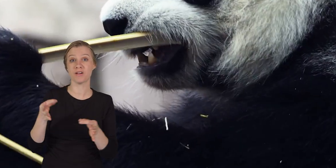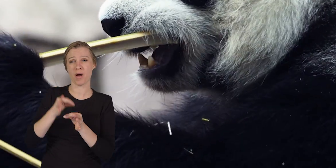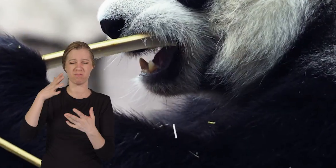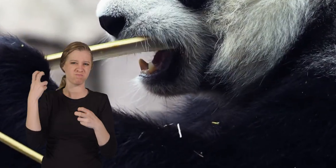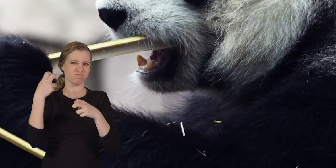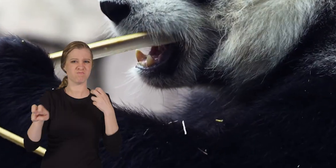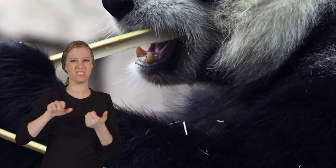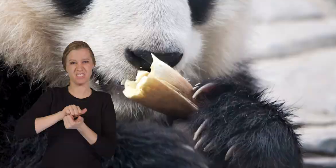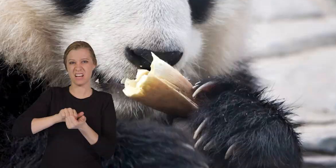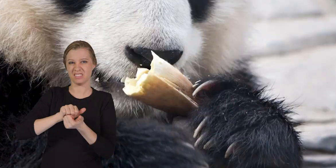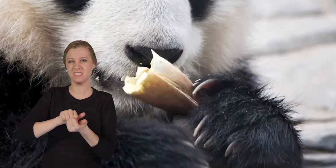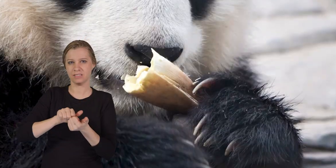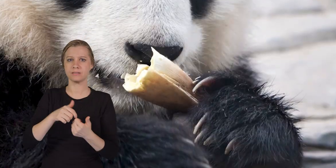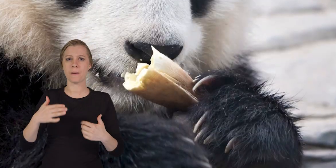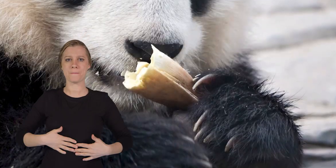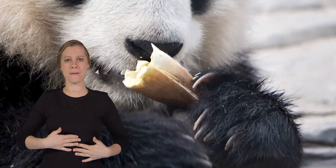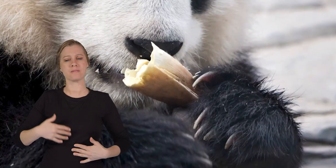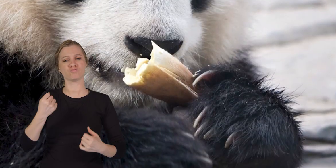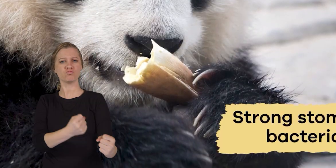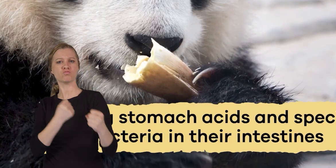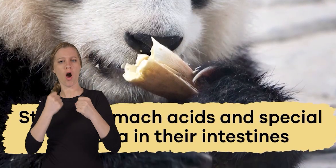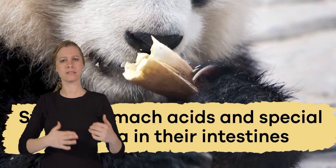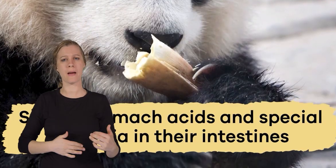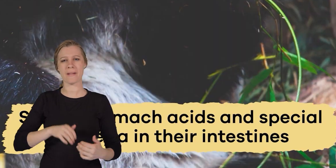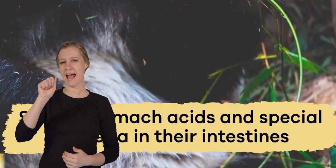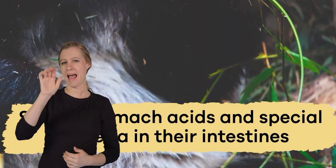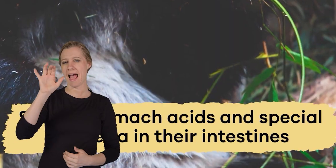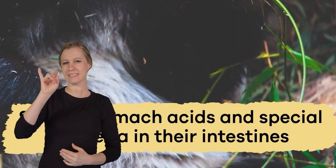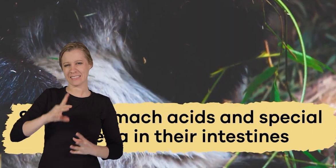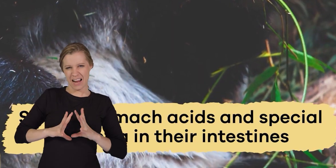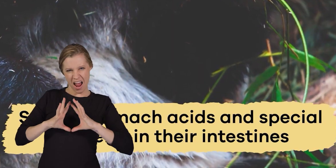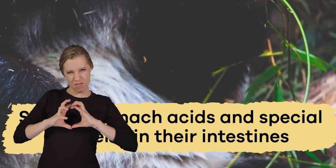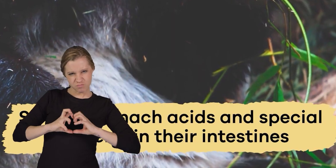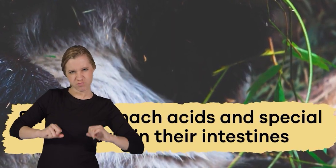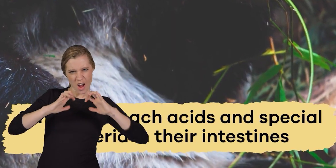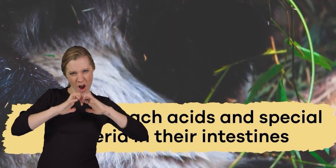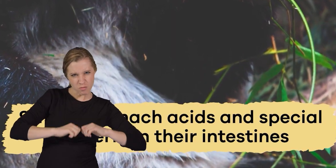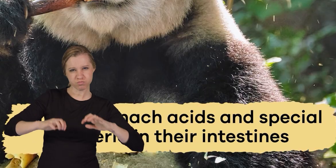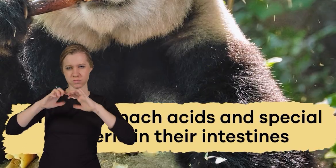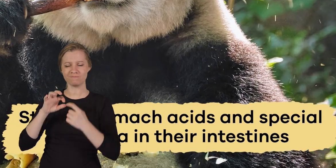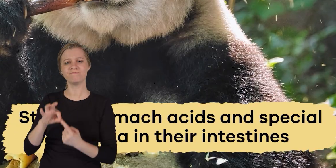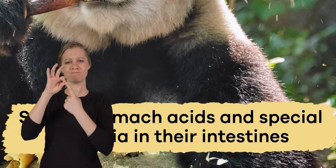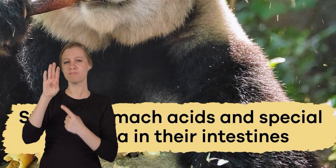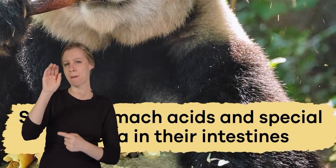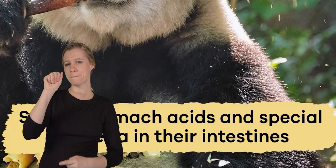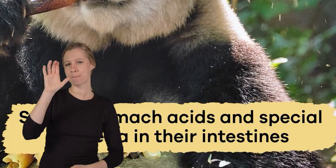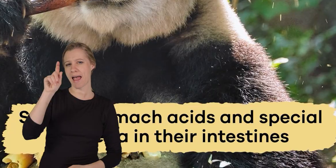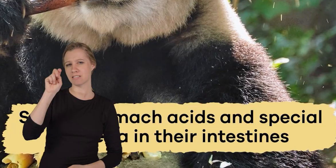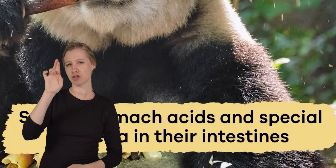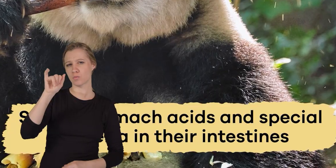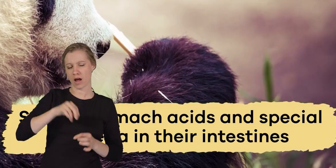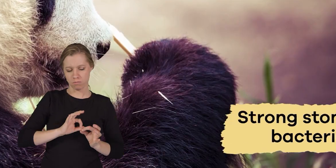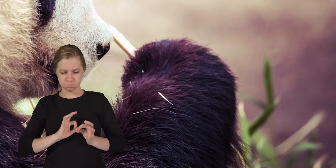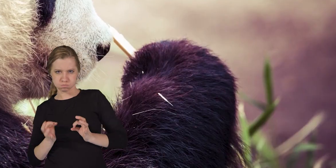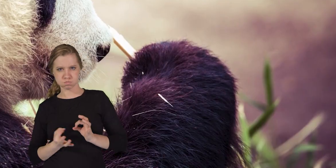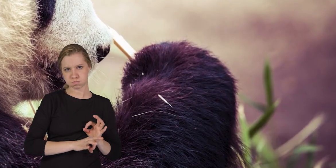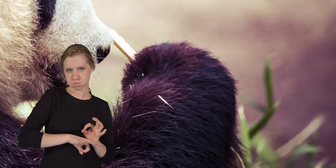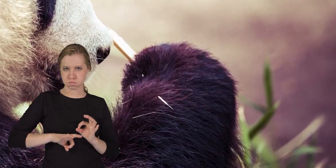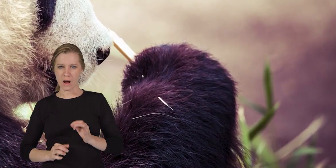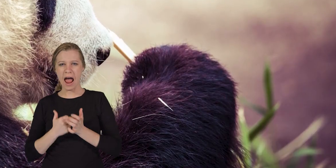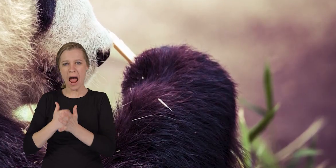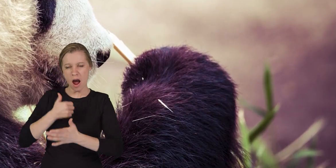is hard to digest, pandas have developed strong stomach acids and special bacteria in their intestines